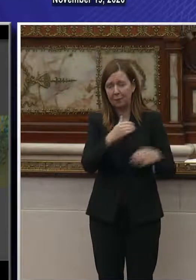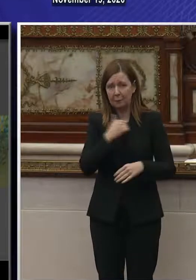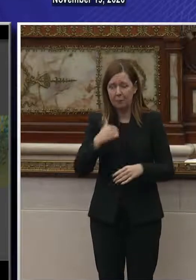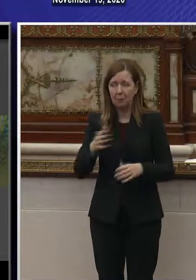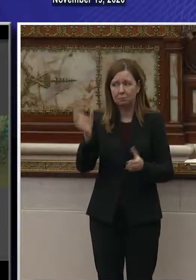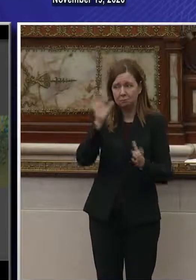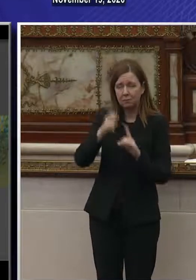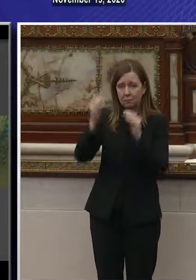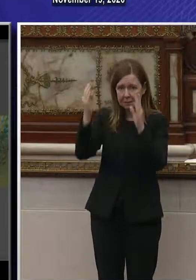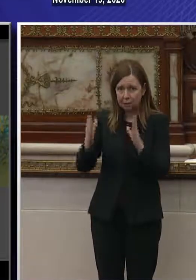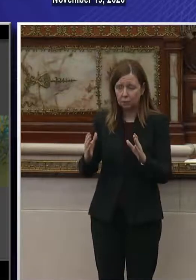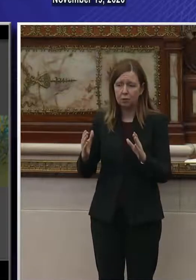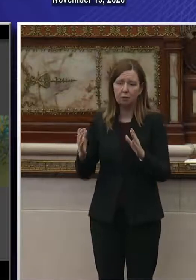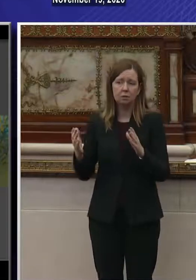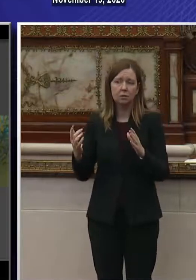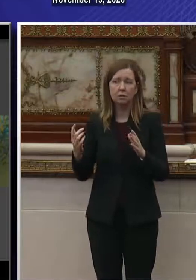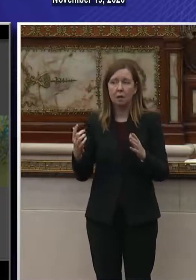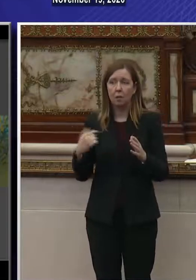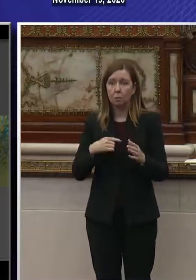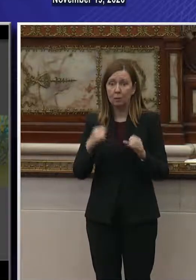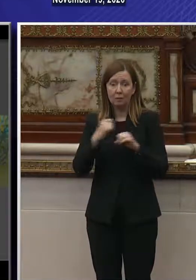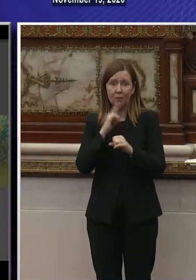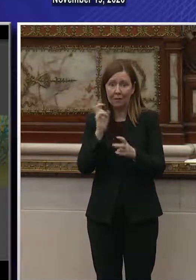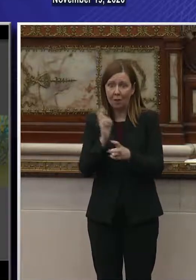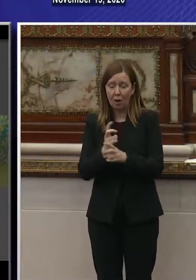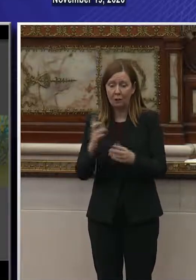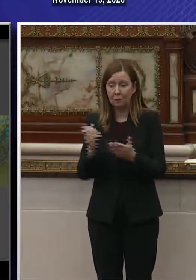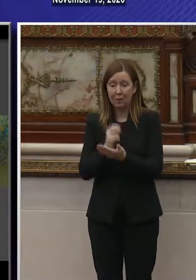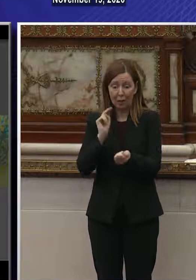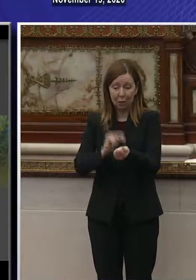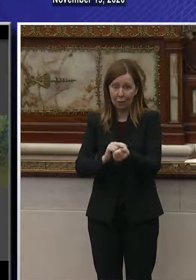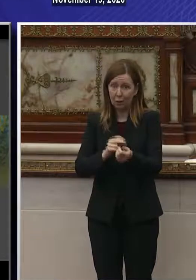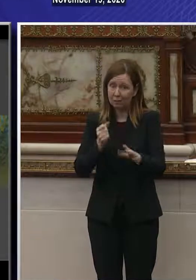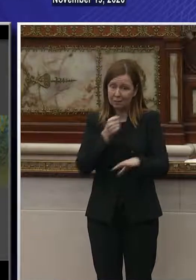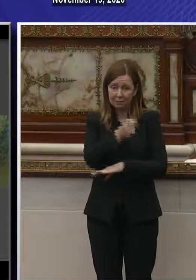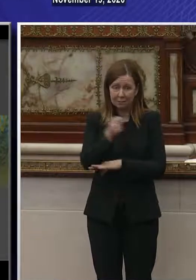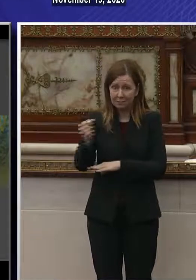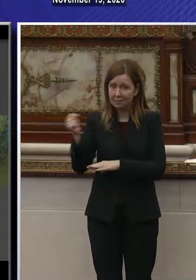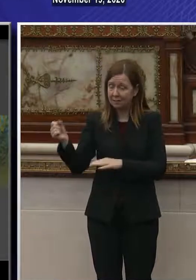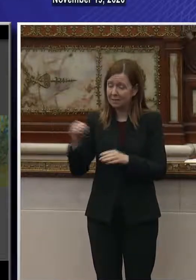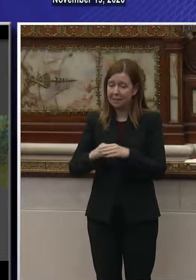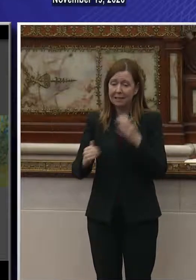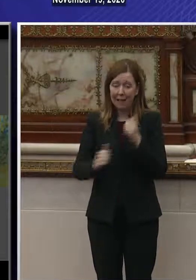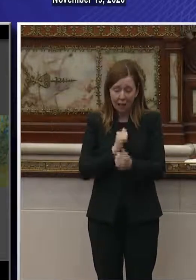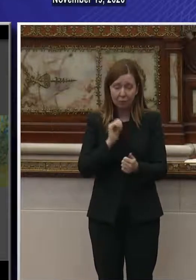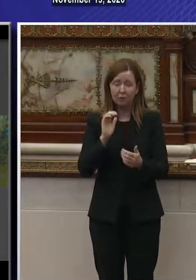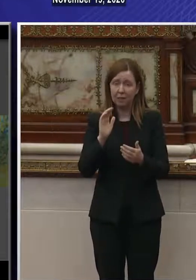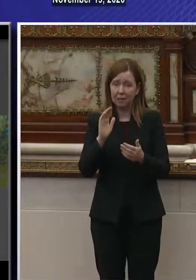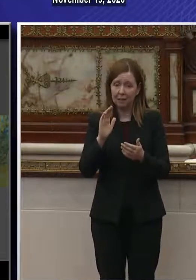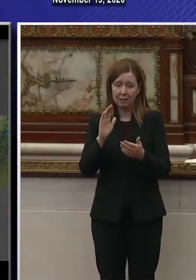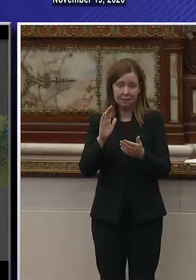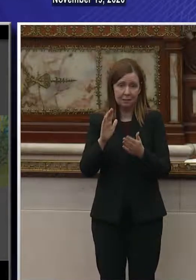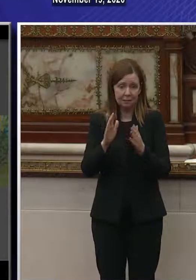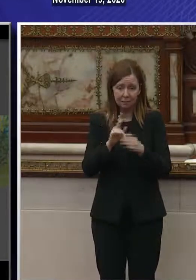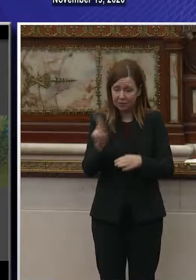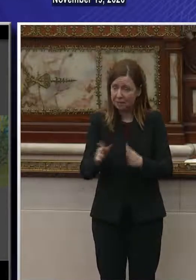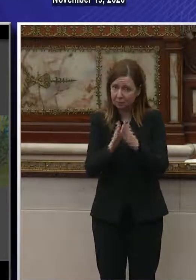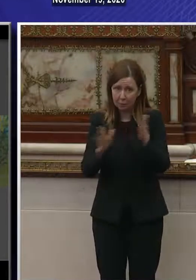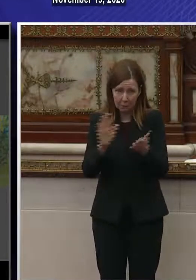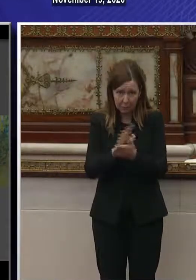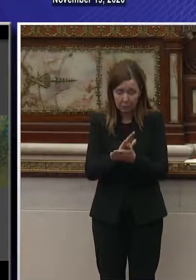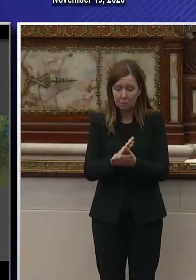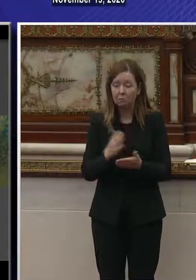they hear it from teachers and educators. We fought really hard to get a nurse in every single Philadelphia public school. It would probably